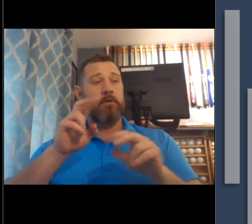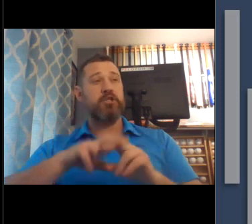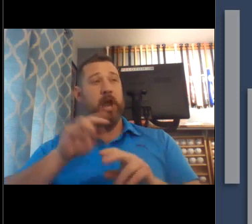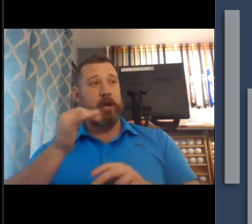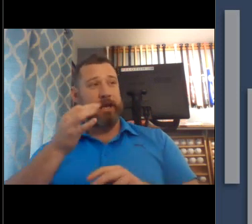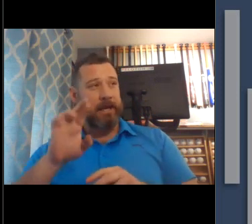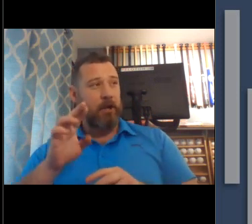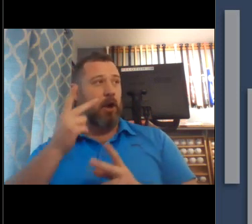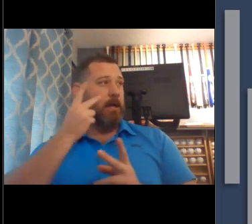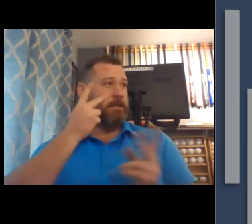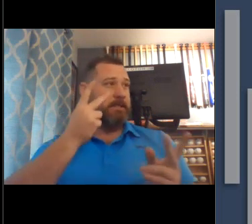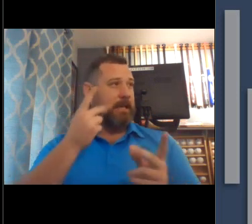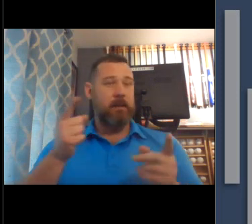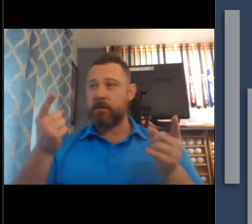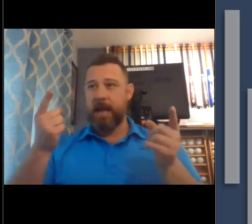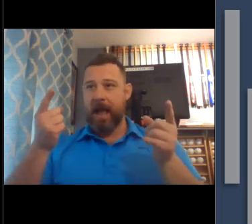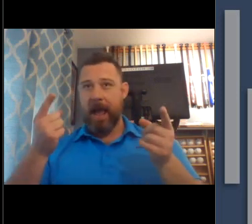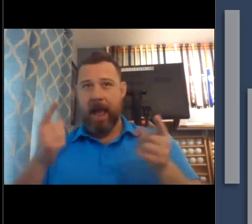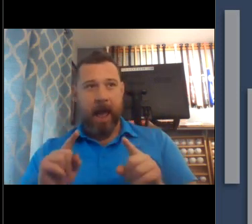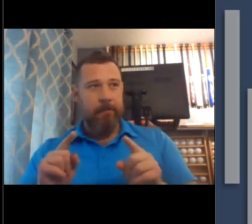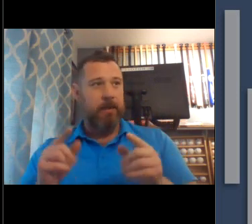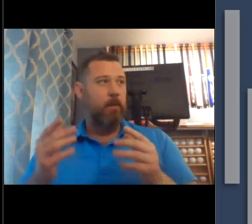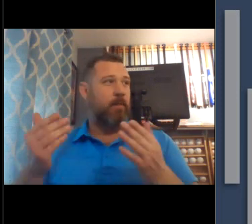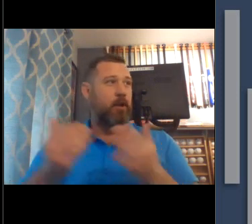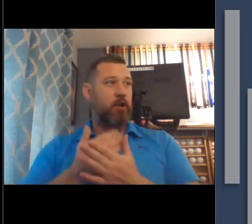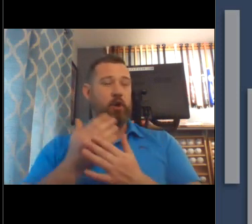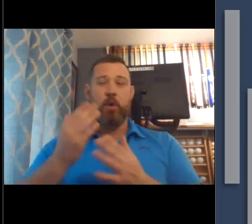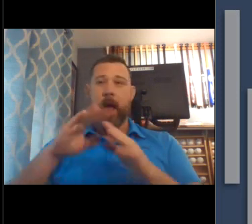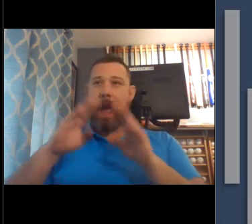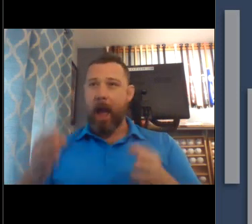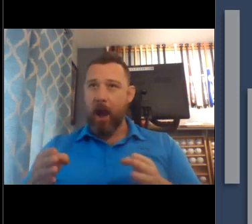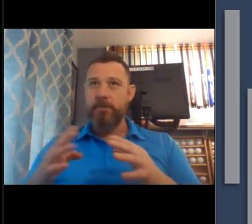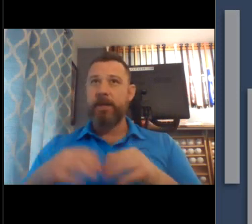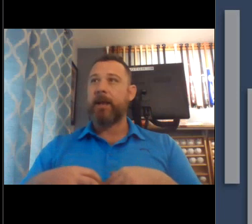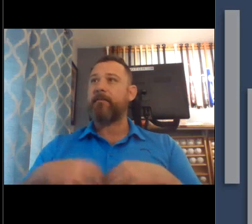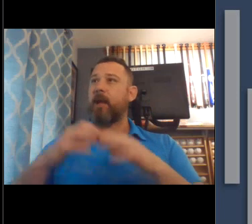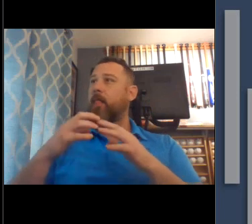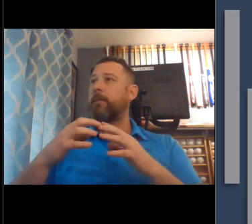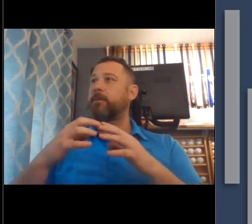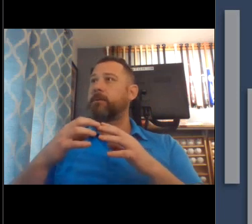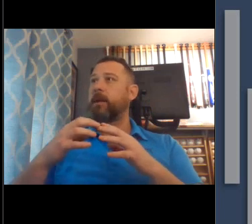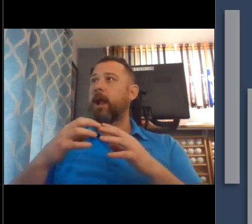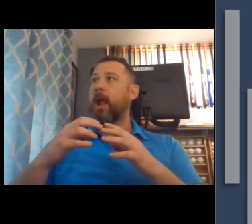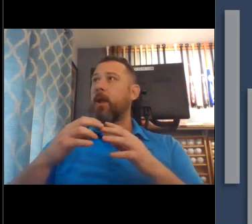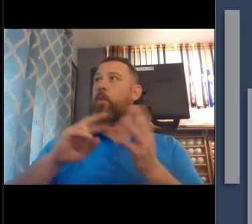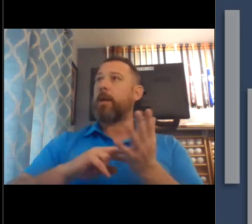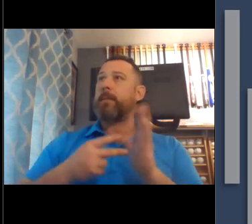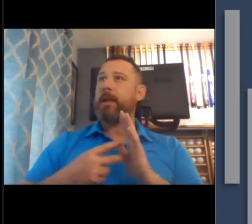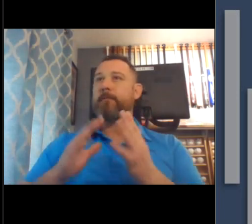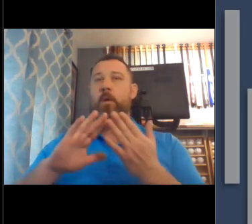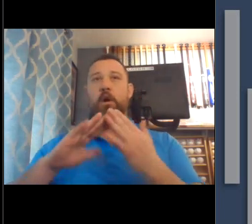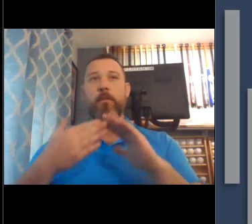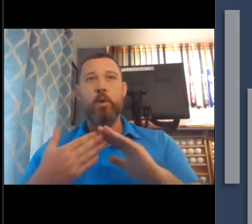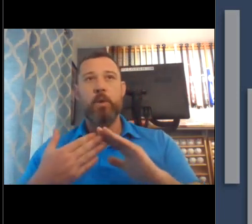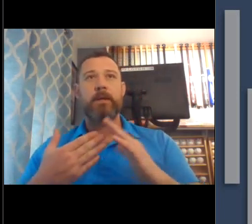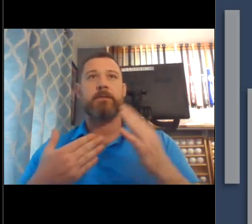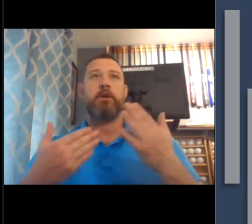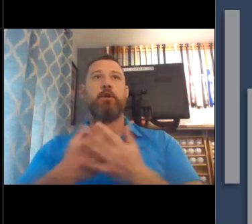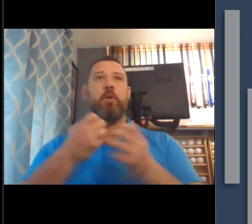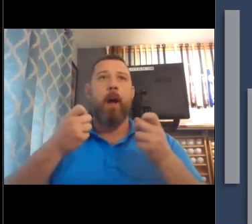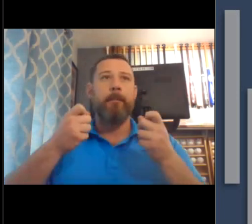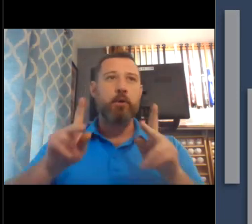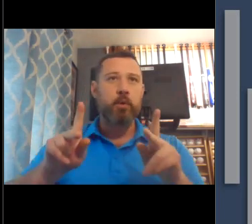was happening in terms of new housing starts and what it was meaning for communities and new opportunities